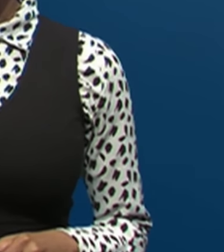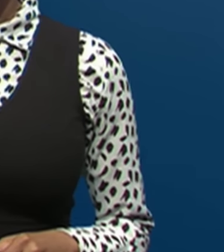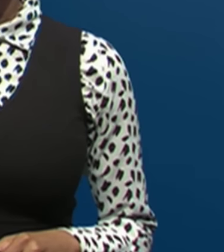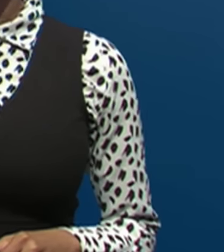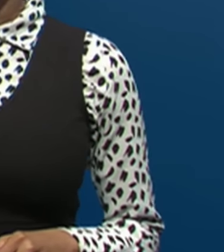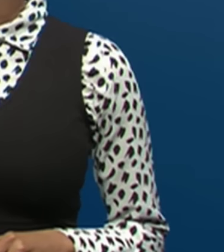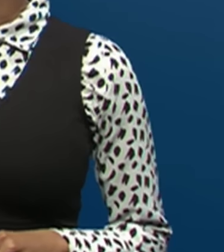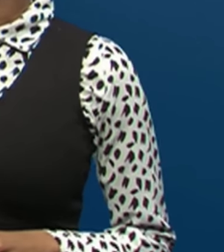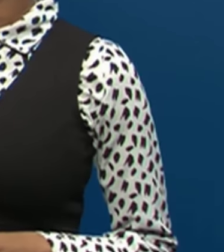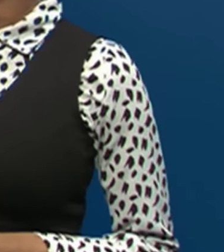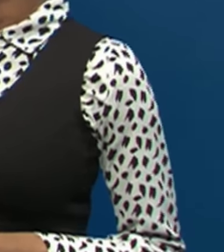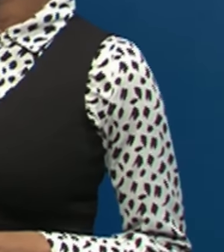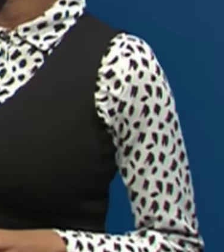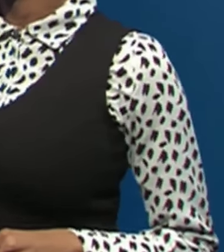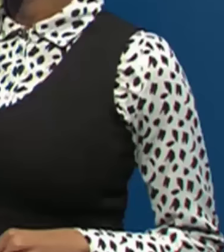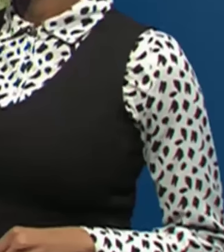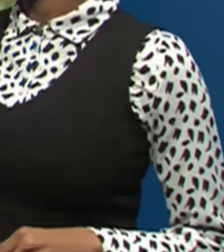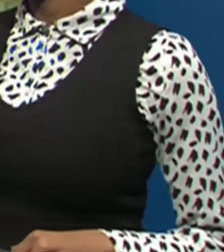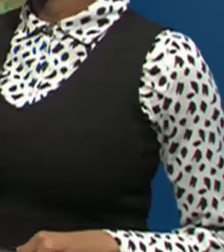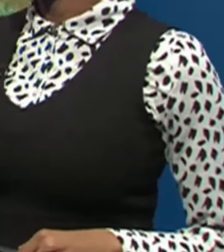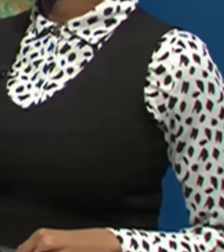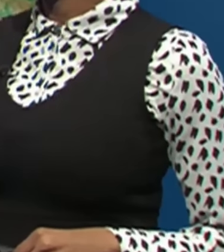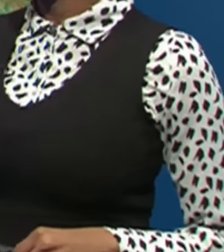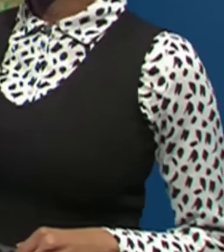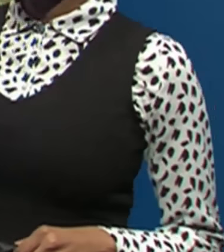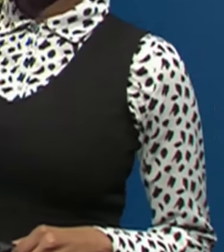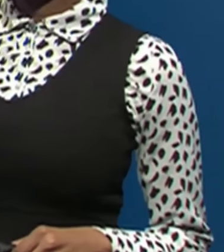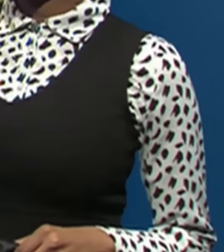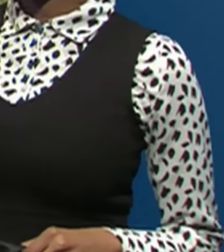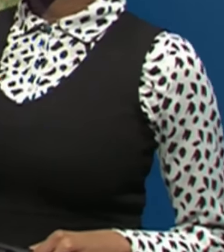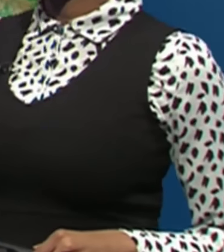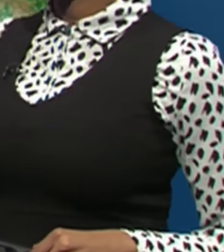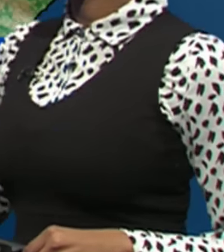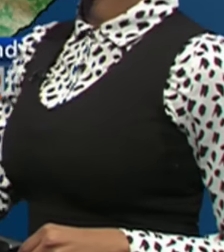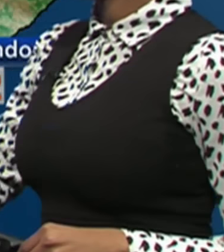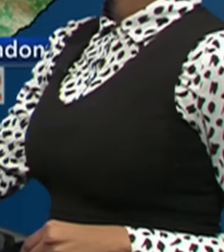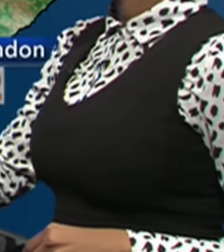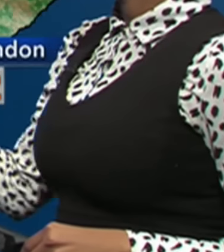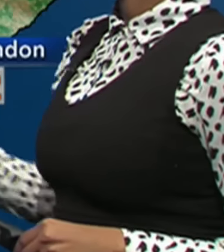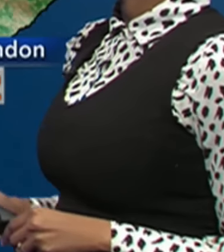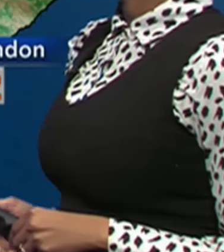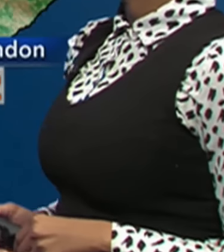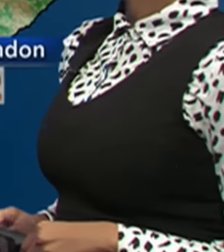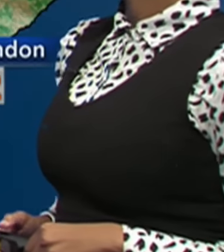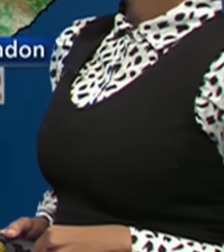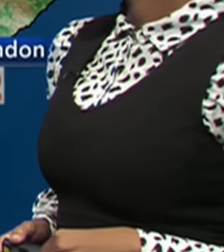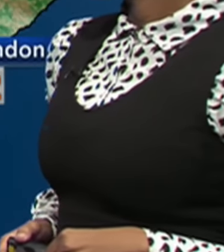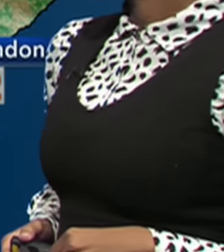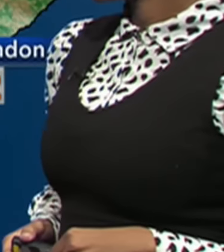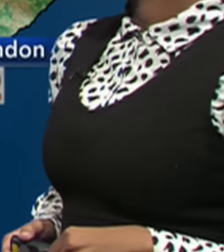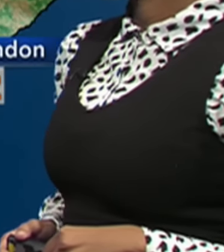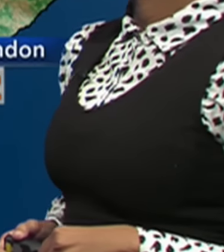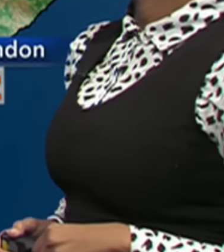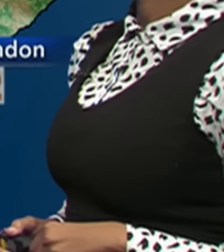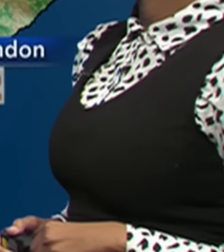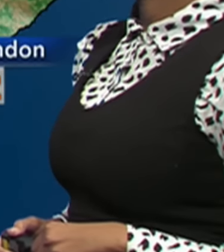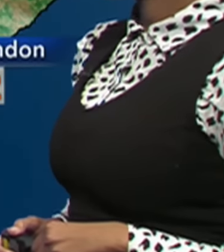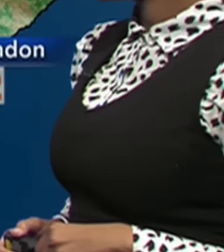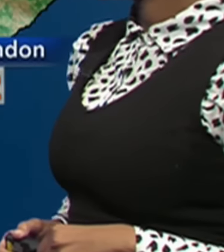le 25 mo Thapameng province ya Eastern Cape e tla nna le gone go apoga re lebelela Qonce ka digata di le 13 go ya